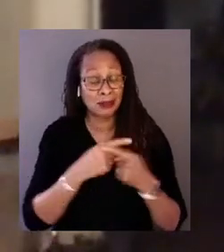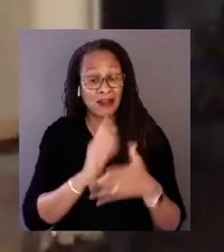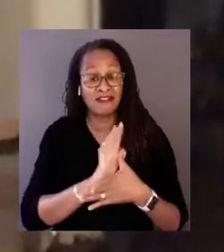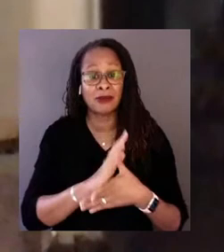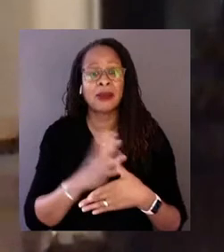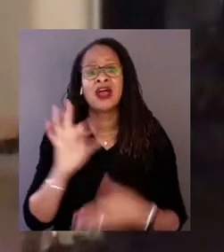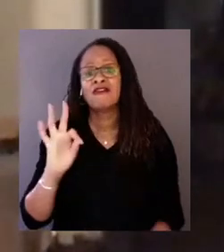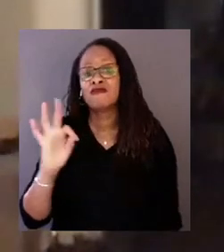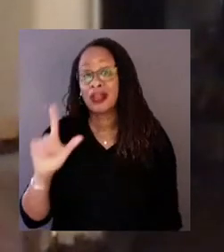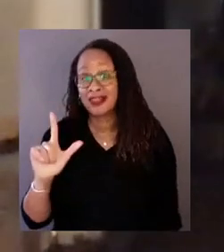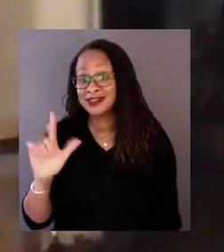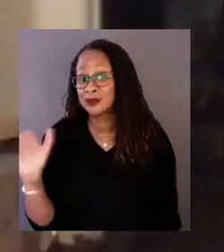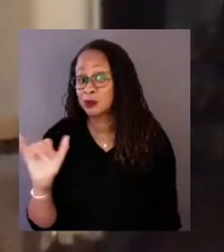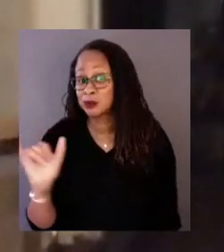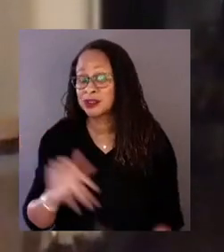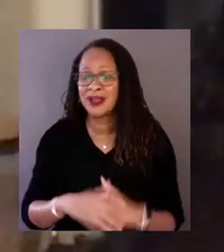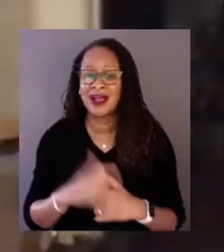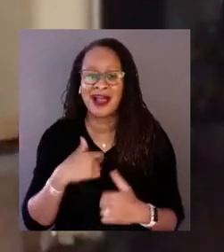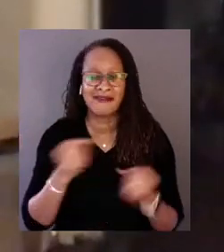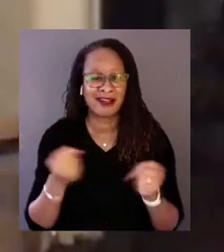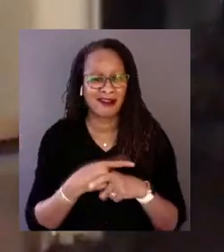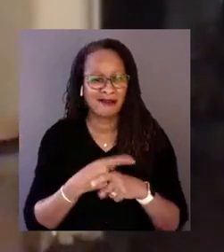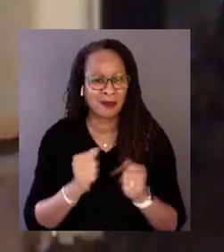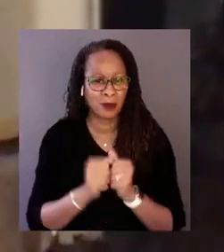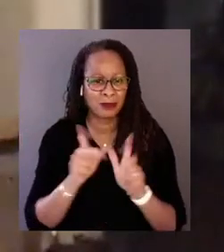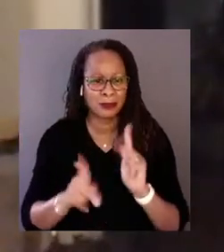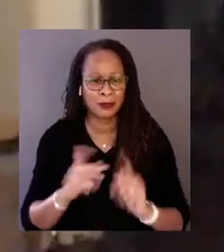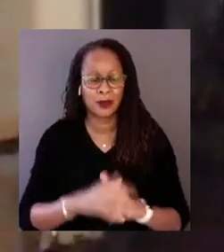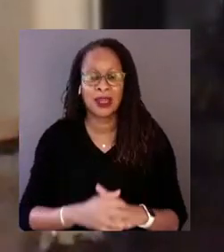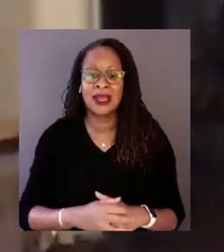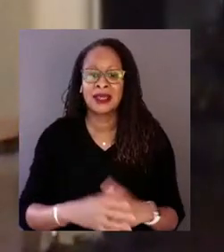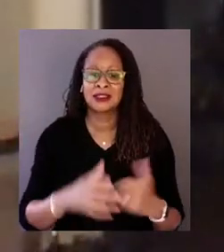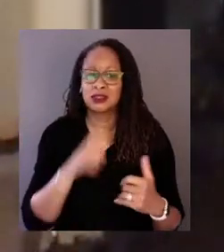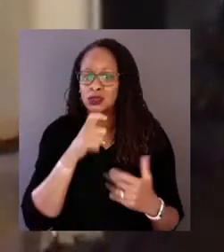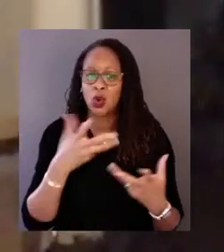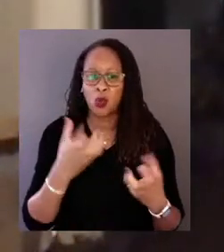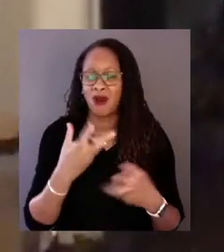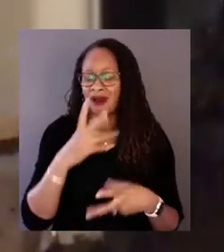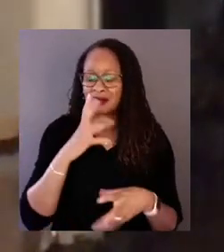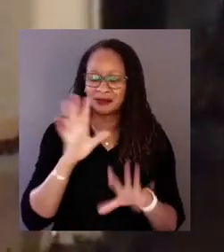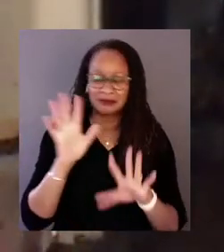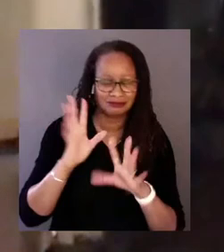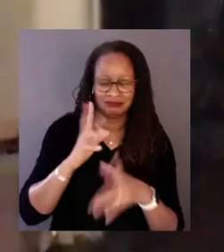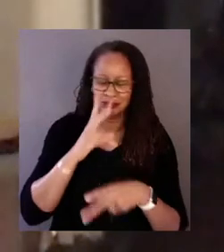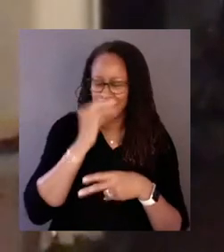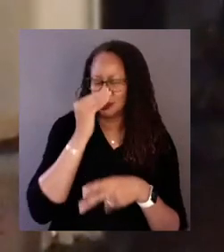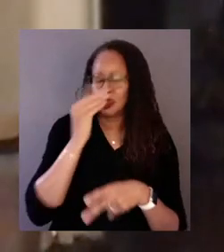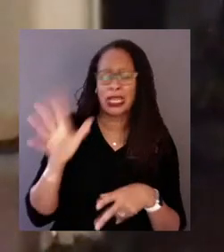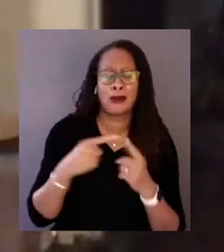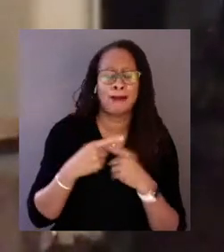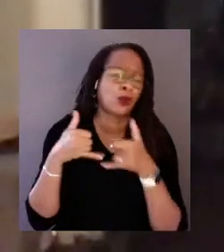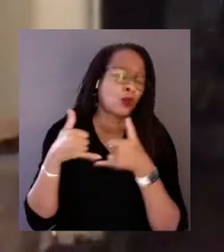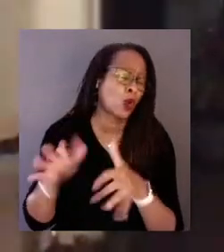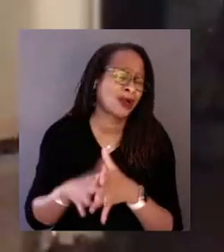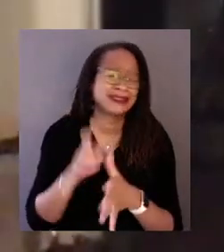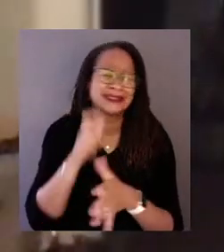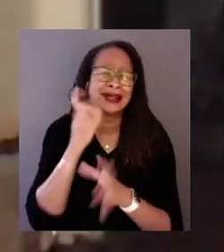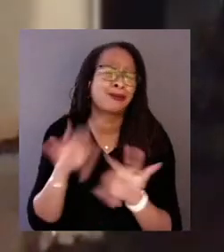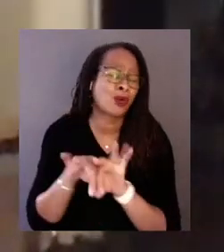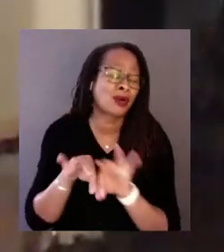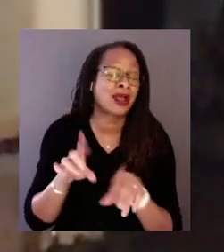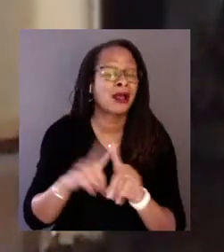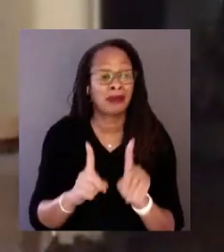I have this conflict with people that, don't want to care about awards or say that awards shouldn't matter. But to me, more than anything else,